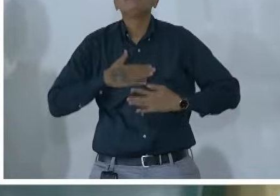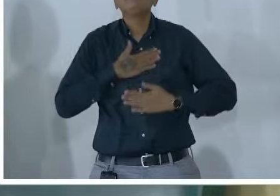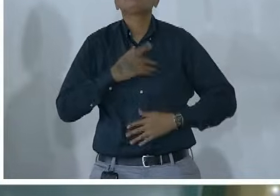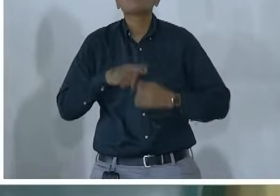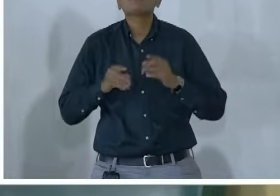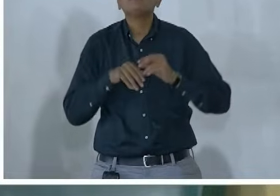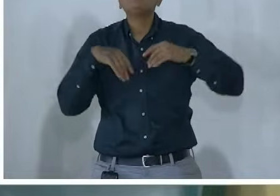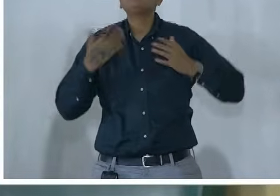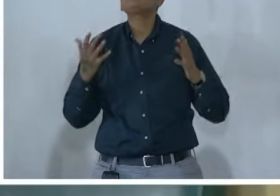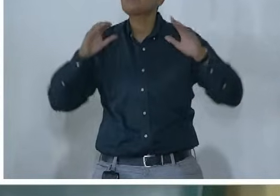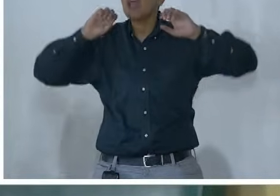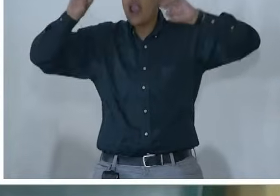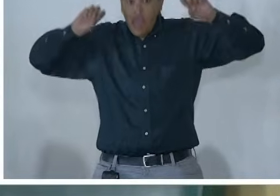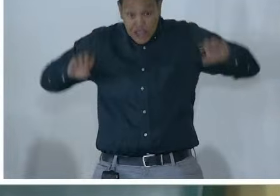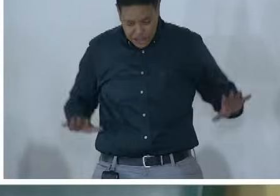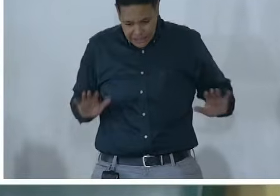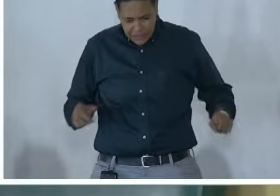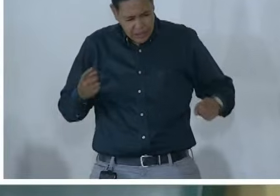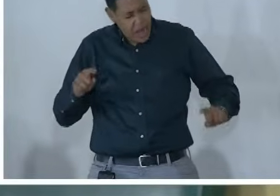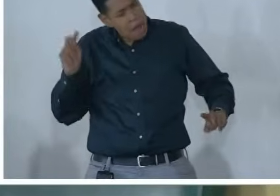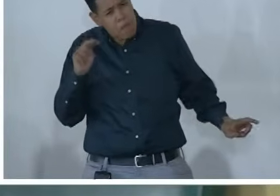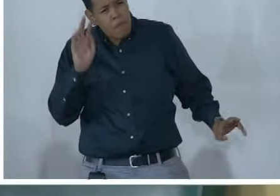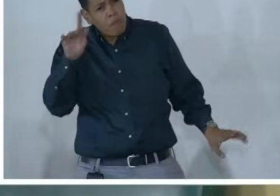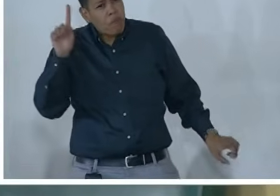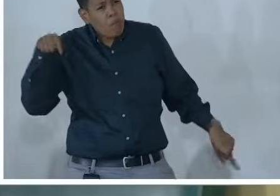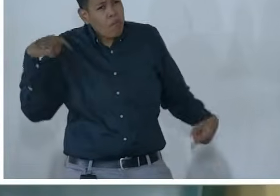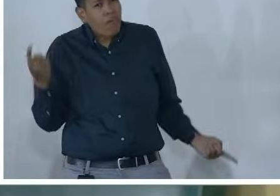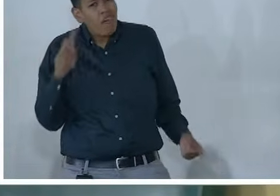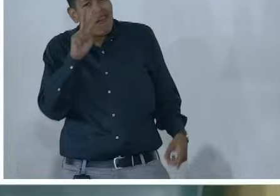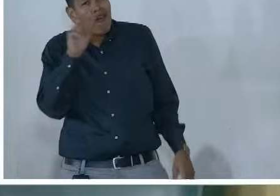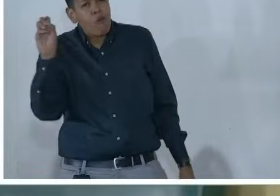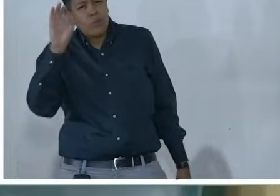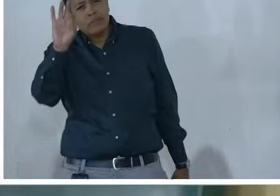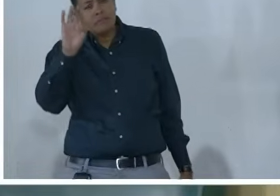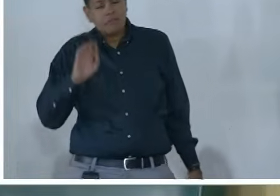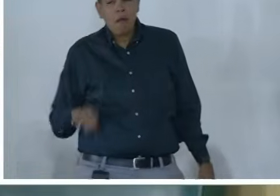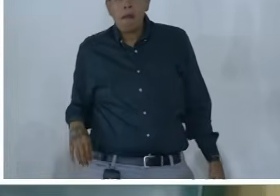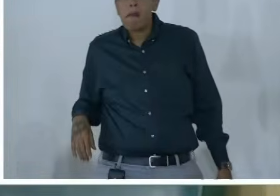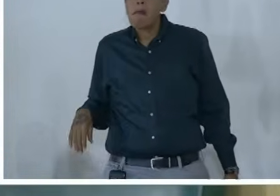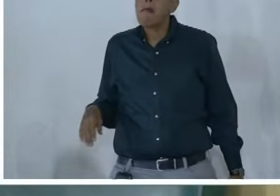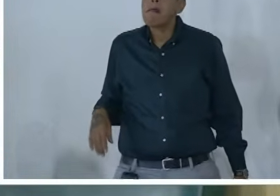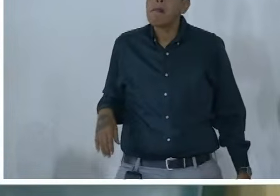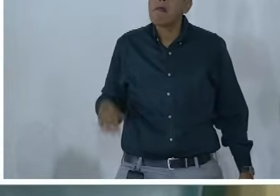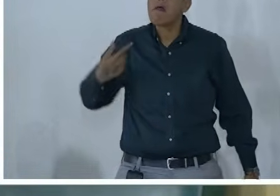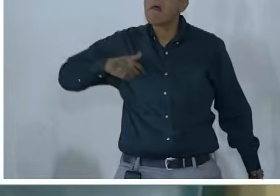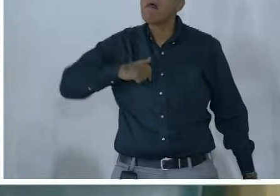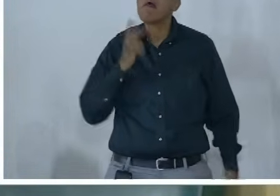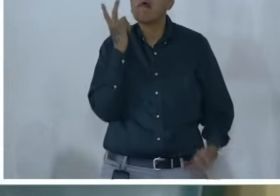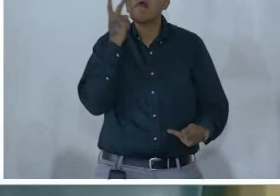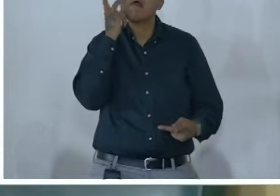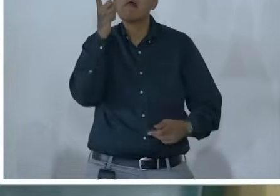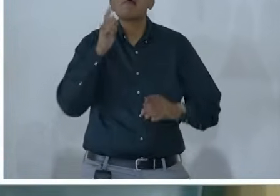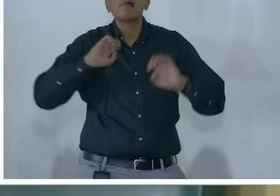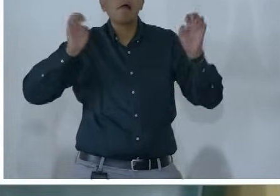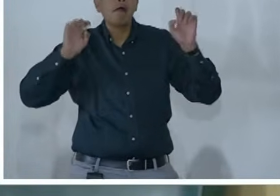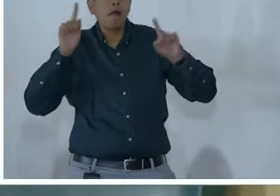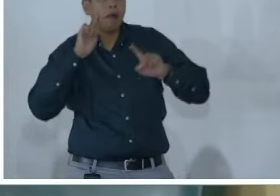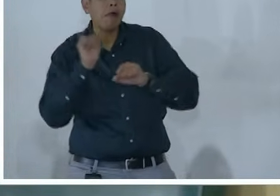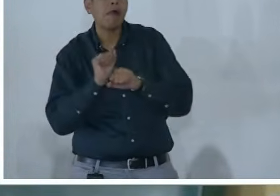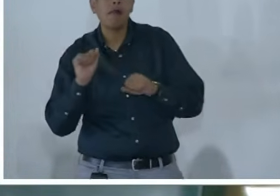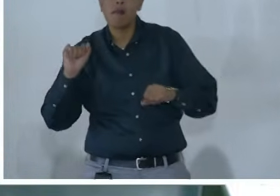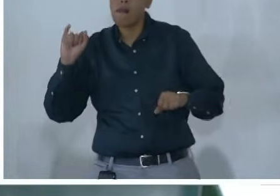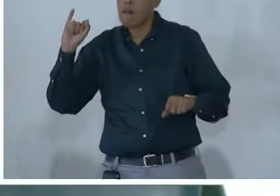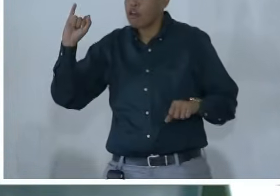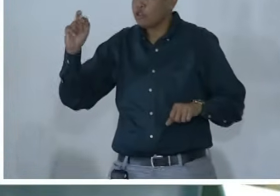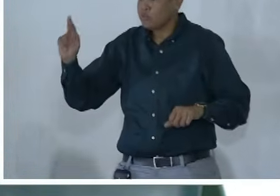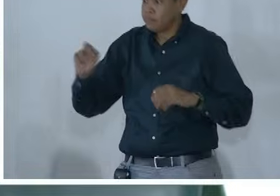and logistics. Since 2009, we've seen the valuation of the junior market